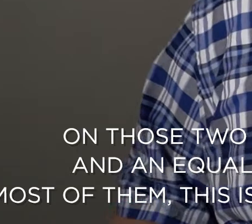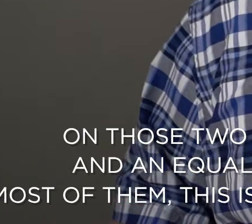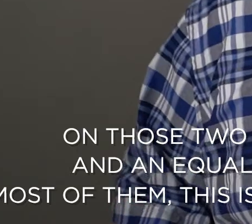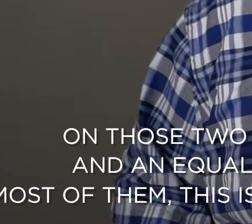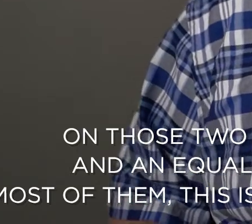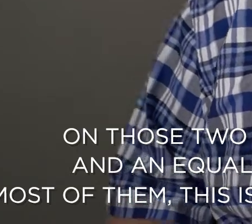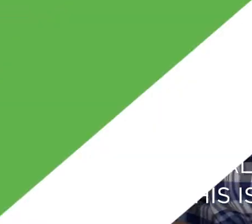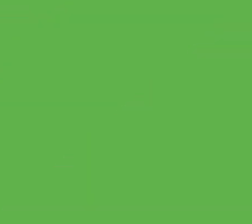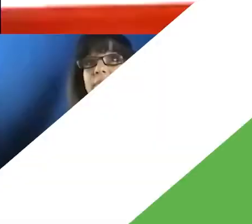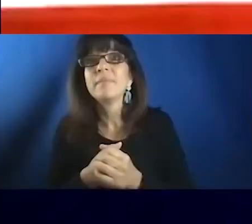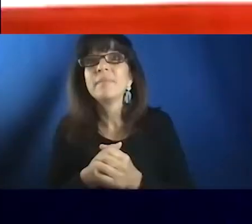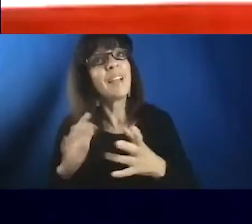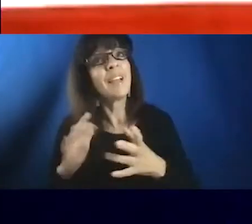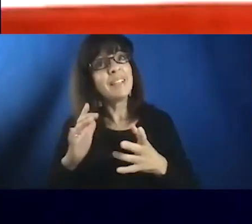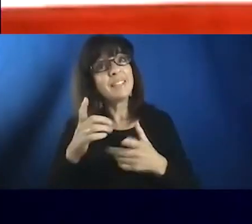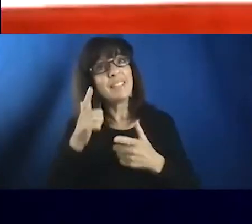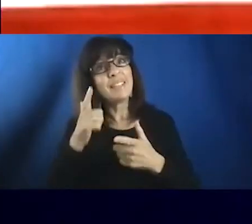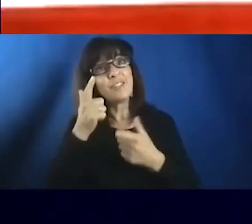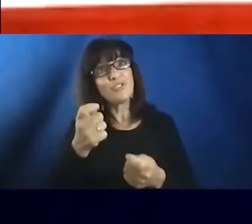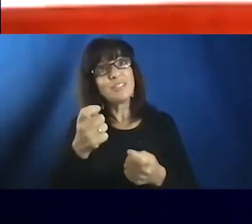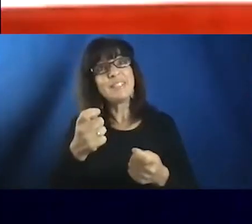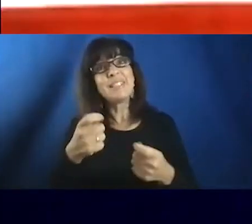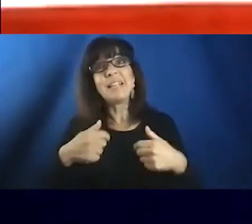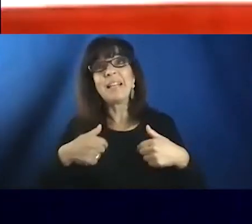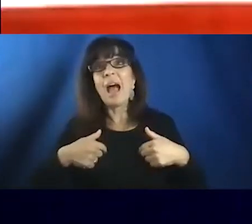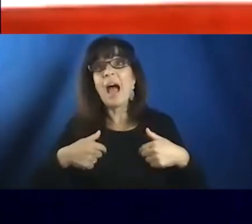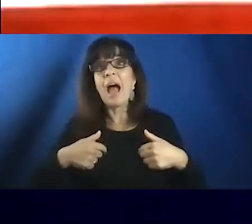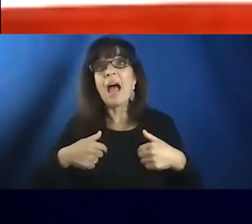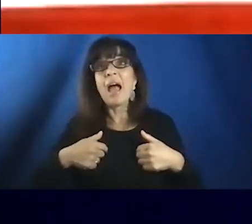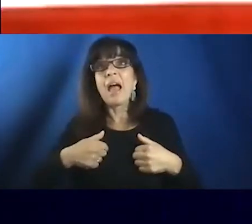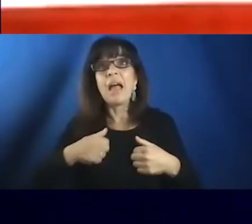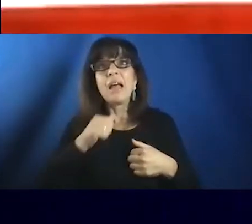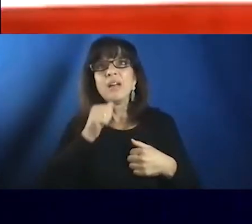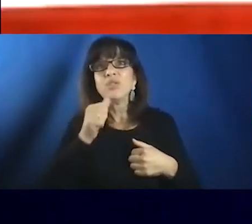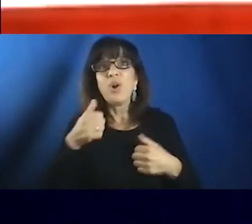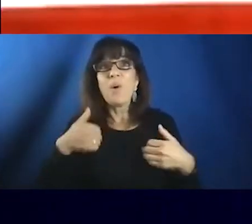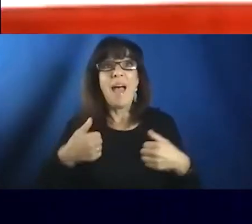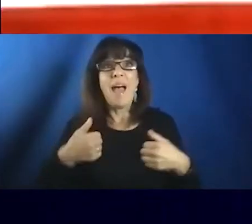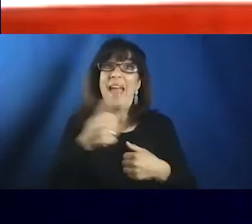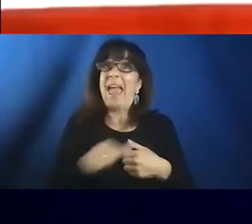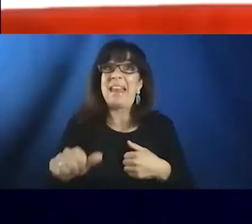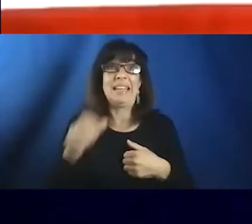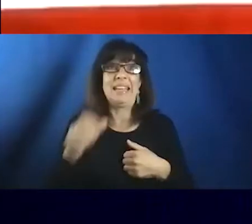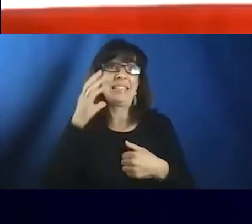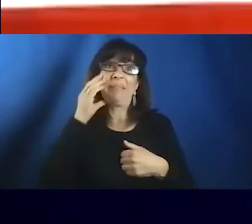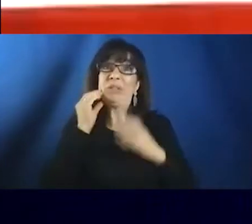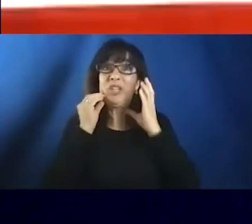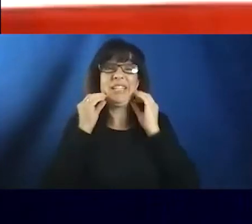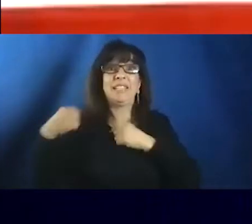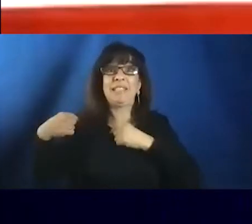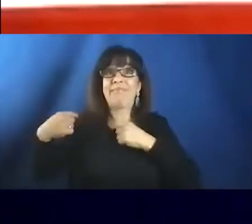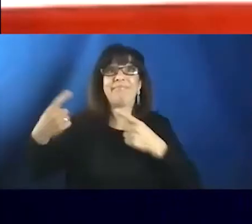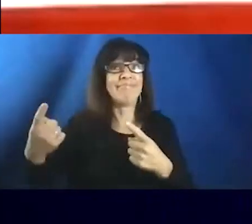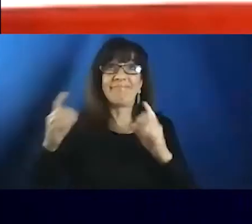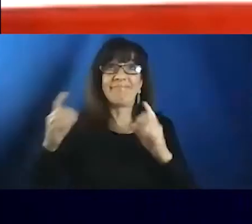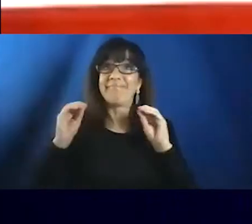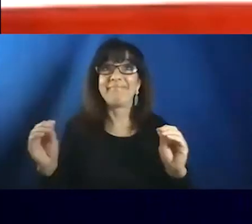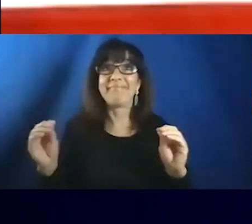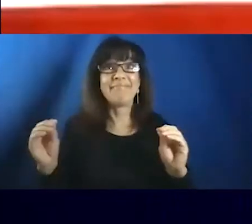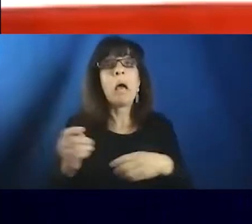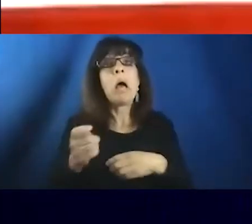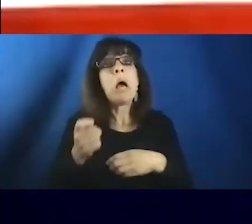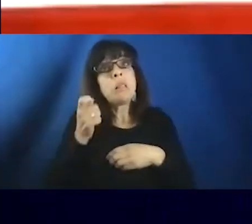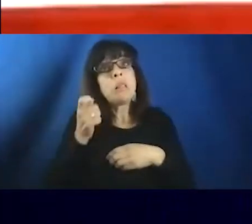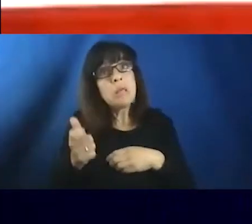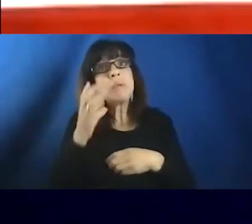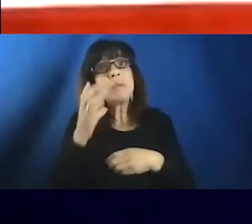anything like this. I don't have pretty much any experience with boats like this. I have a little bit of experience